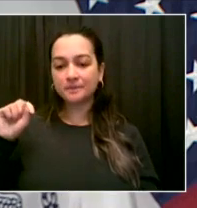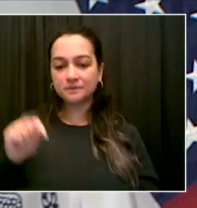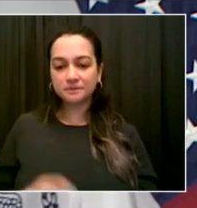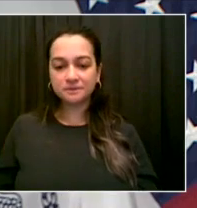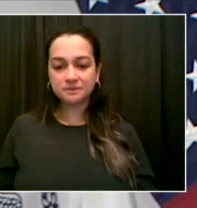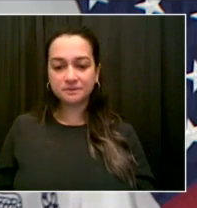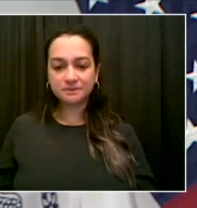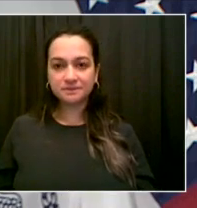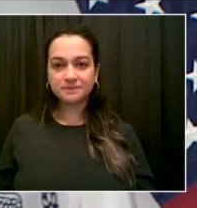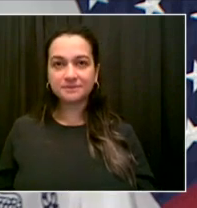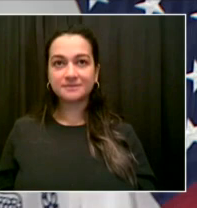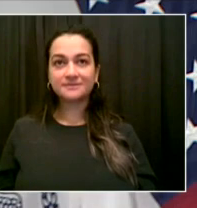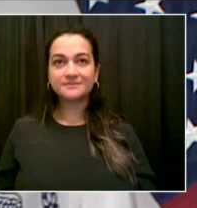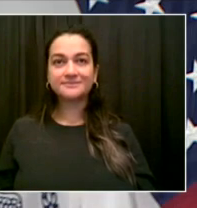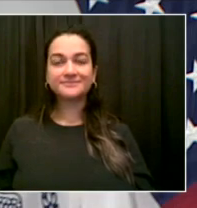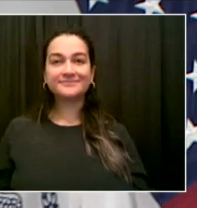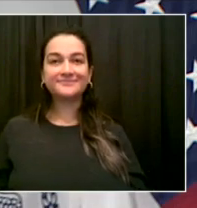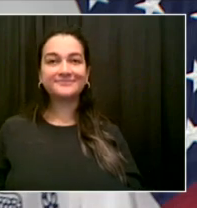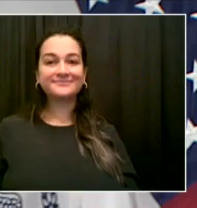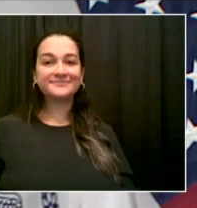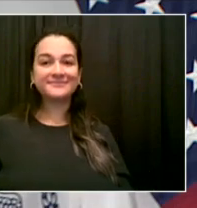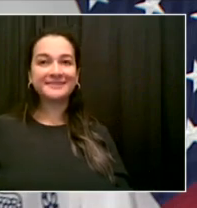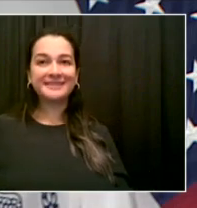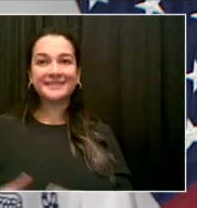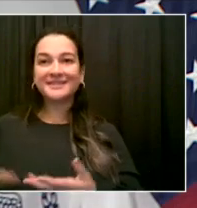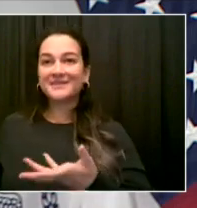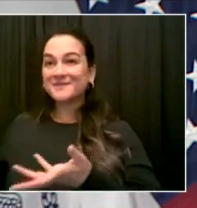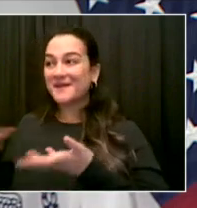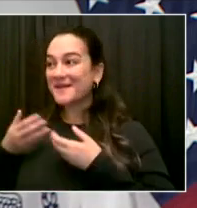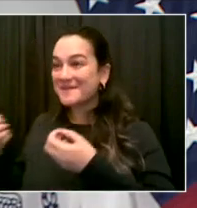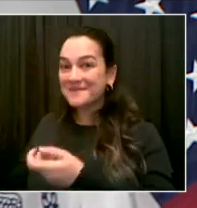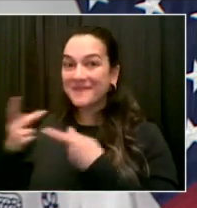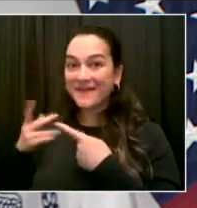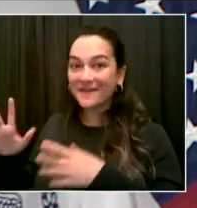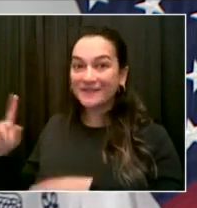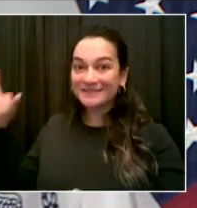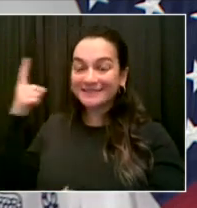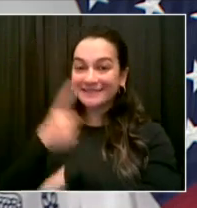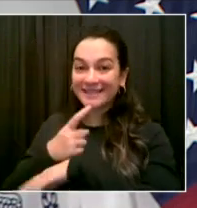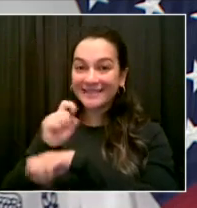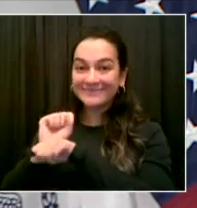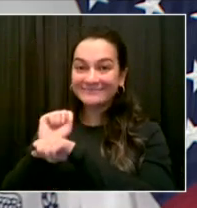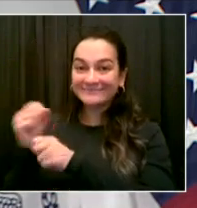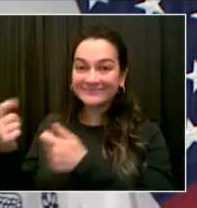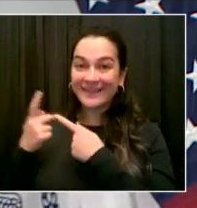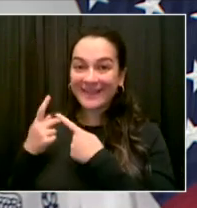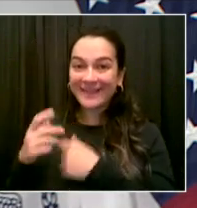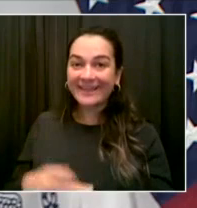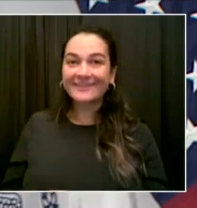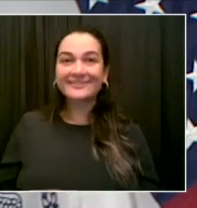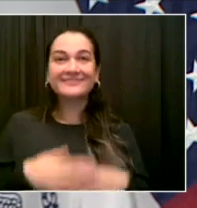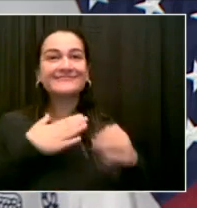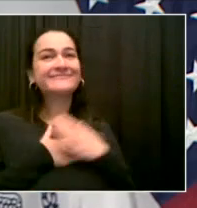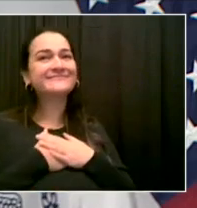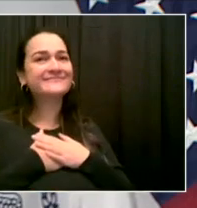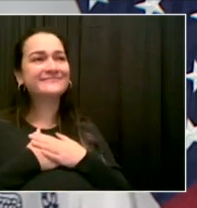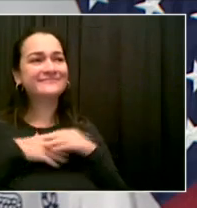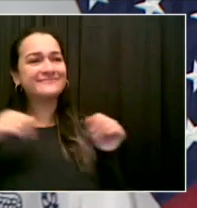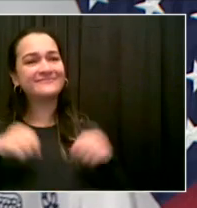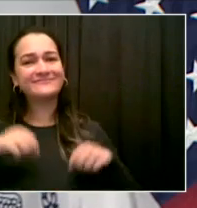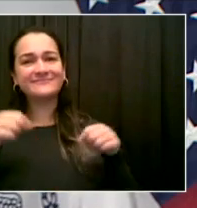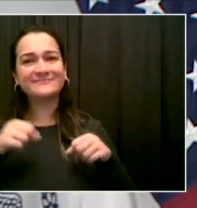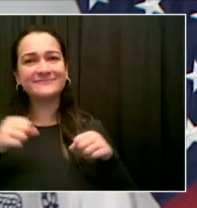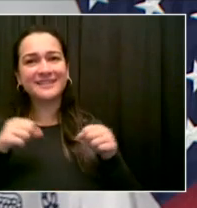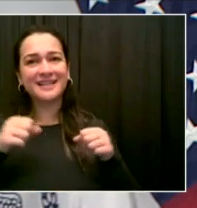Mayor. Oh, Julia. It was tough leaving my daughter this morning. Your city is here for you. We will send support immediately,